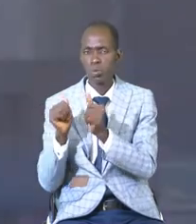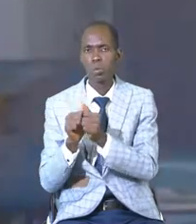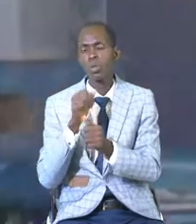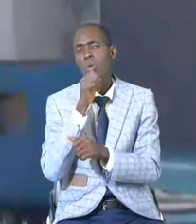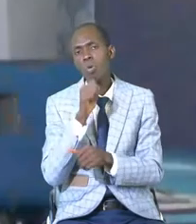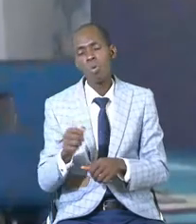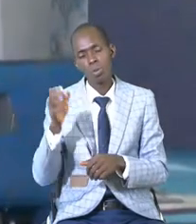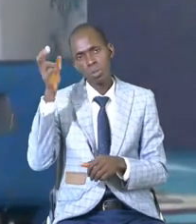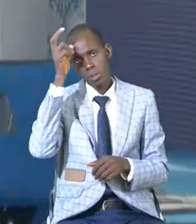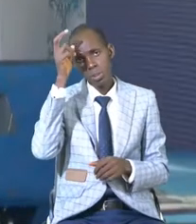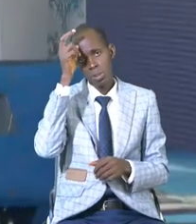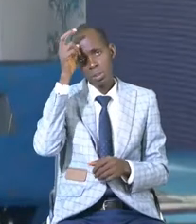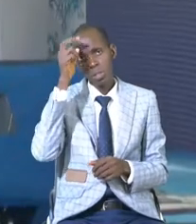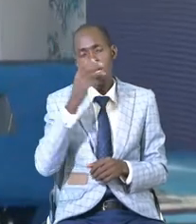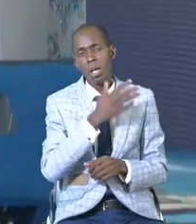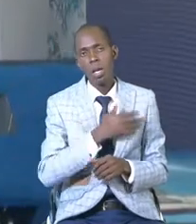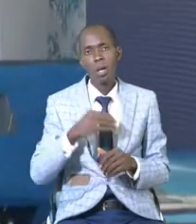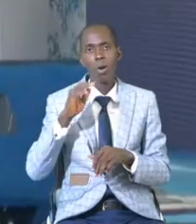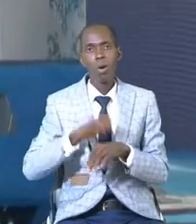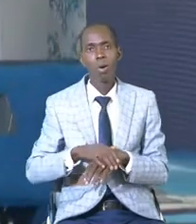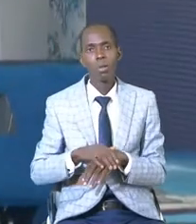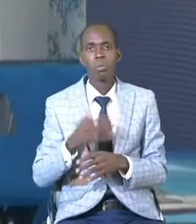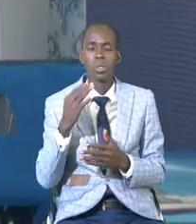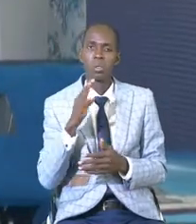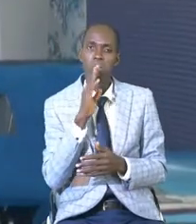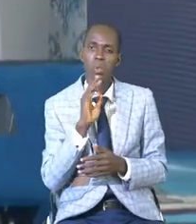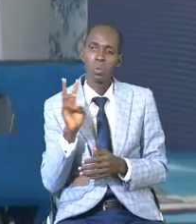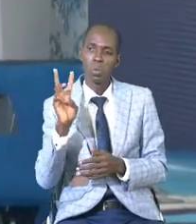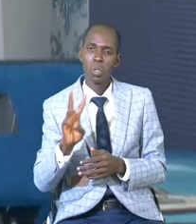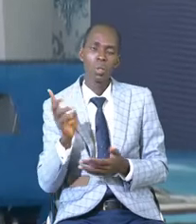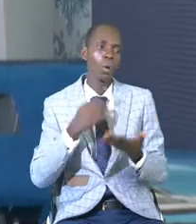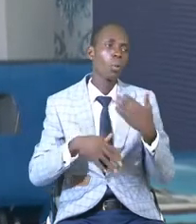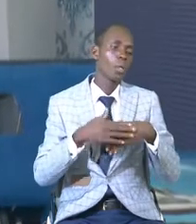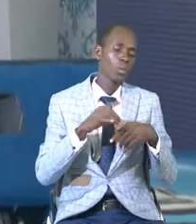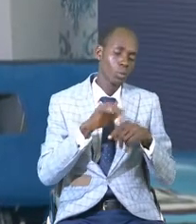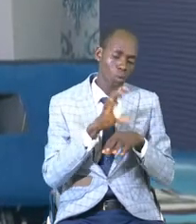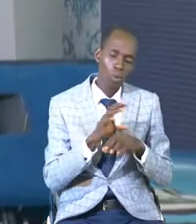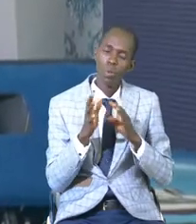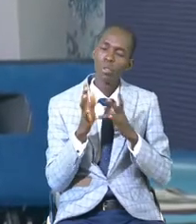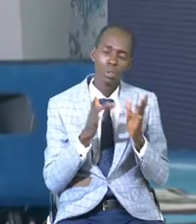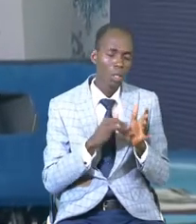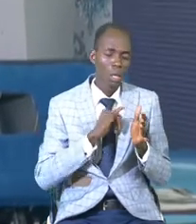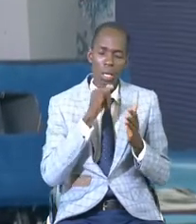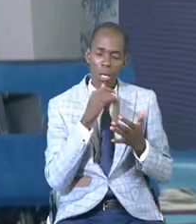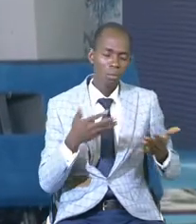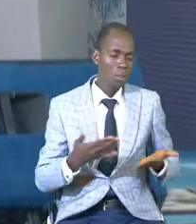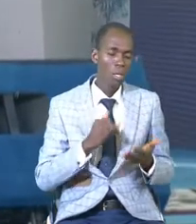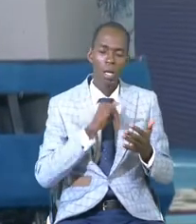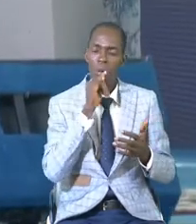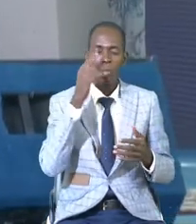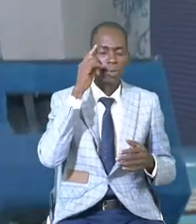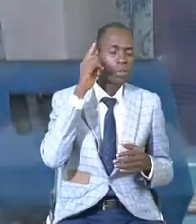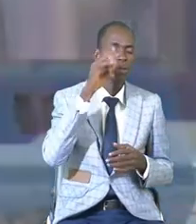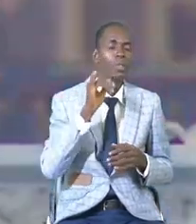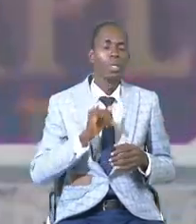devil. And then on maybe a weekday, you go back to church and say, Jesus, I'm here again, and I'm for you. And then on